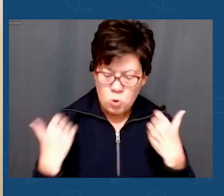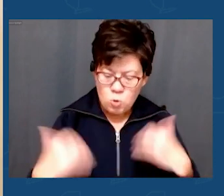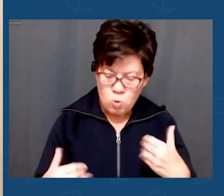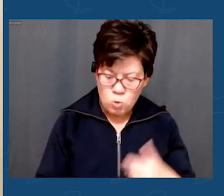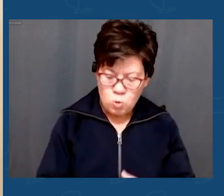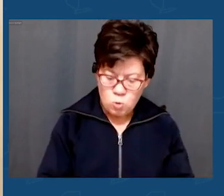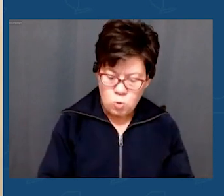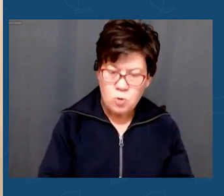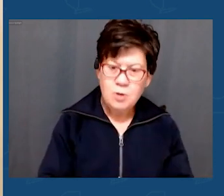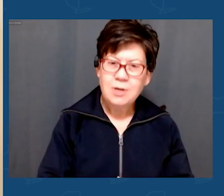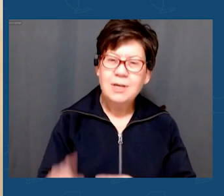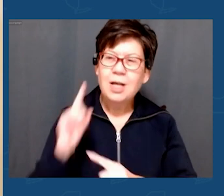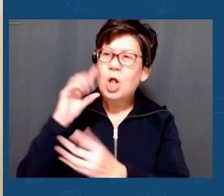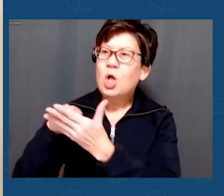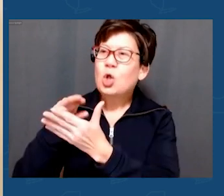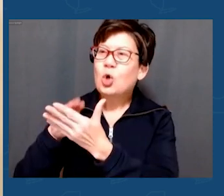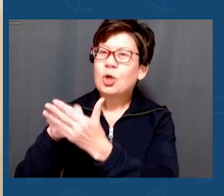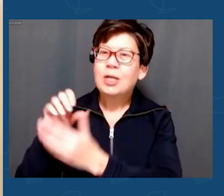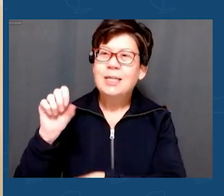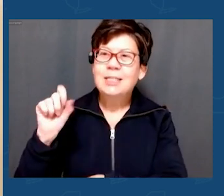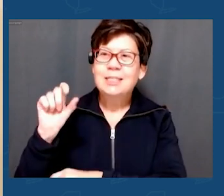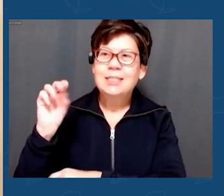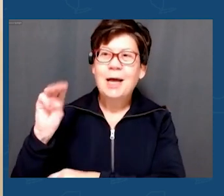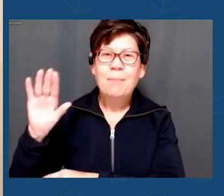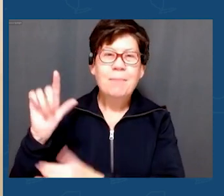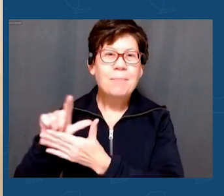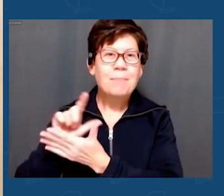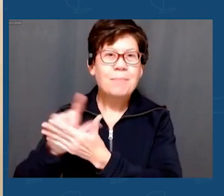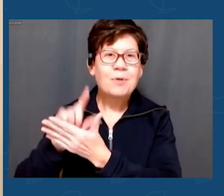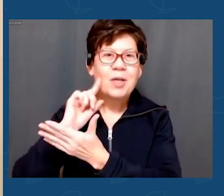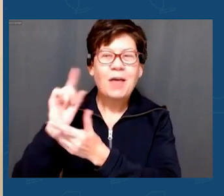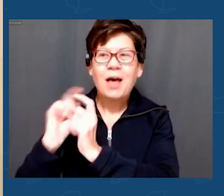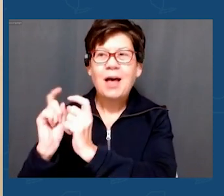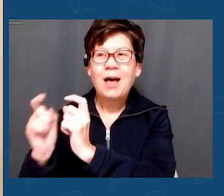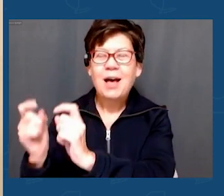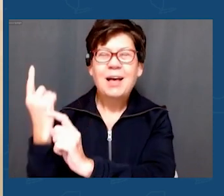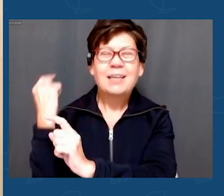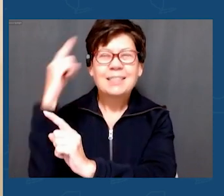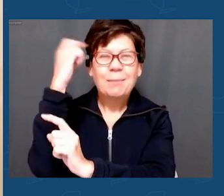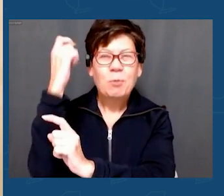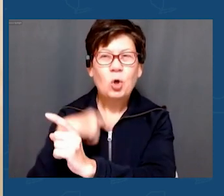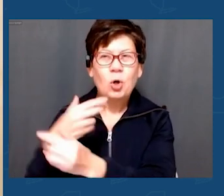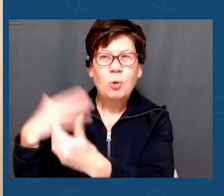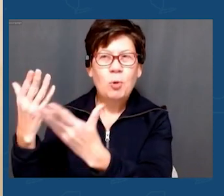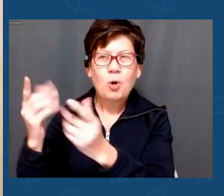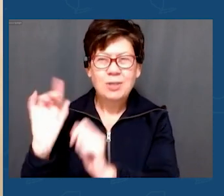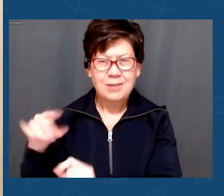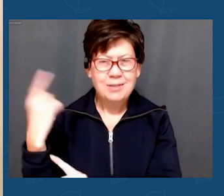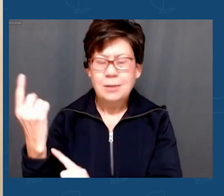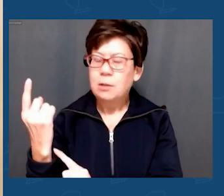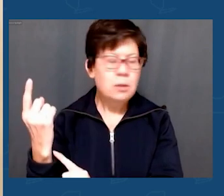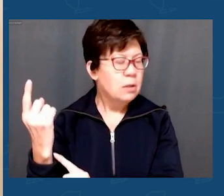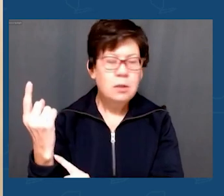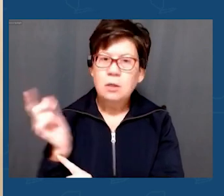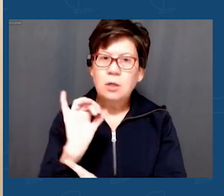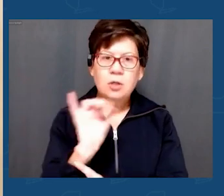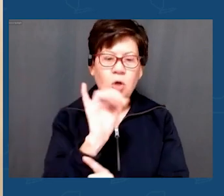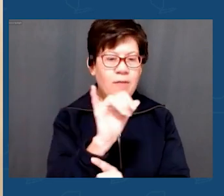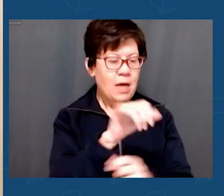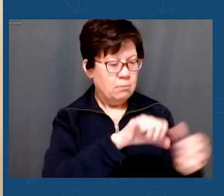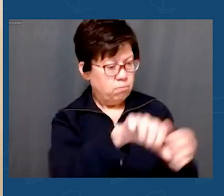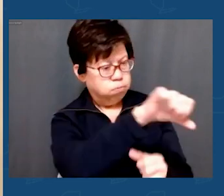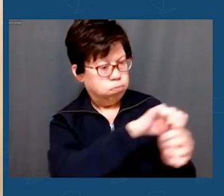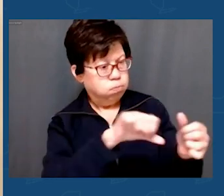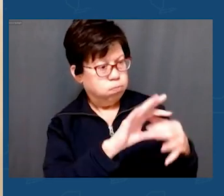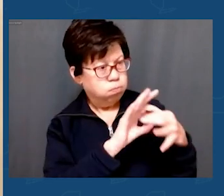loss, which is what we proposed resources to help deal with that last summer, but it's also about the loss of that social connection, which is having